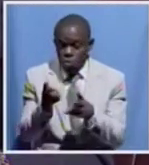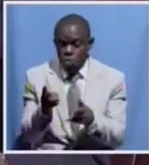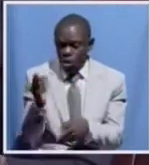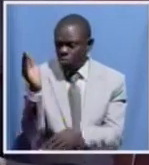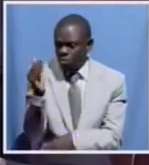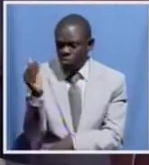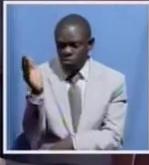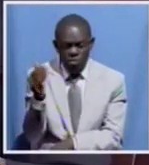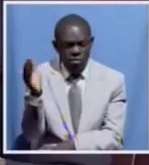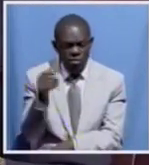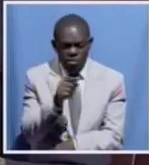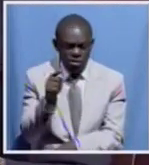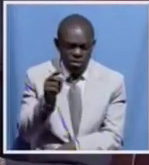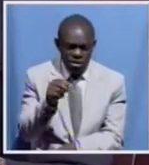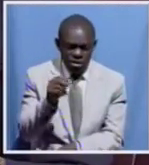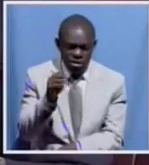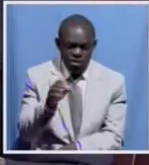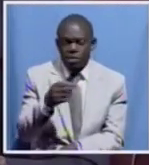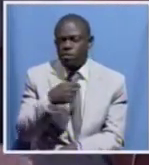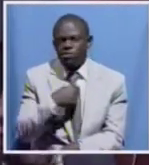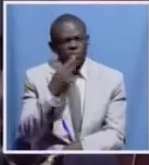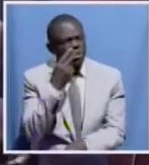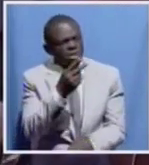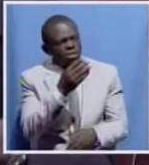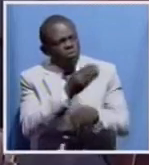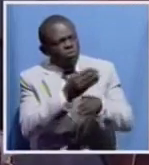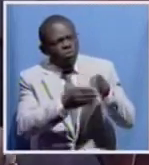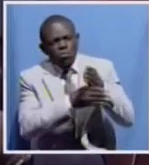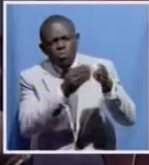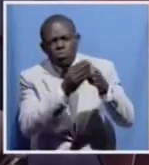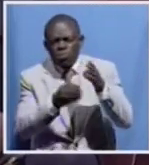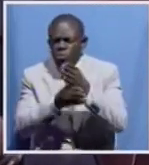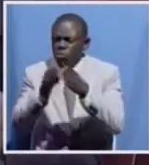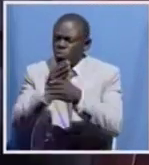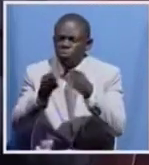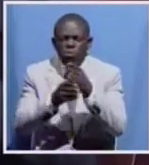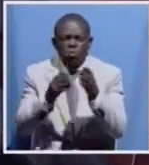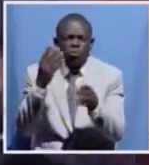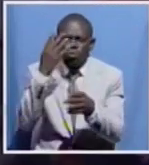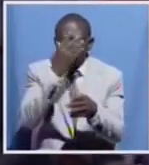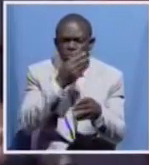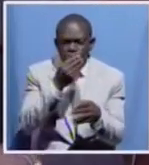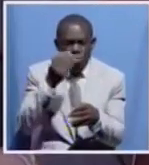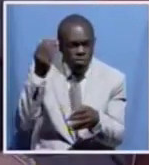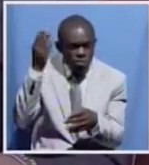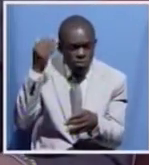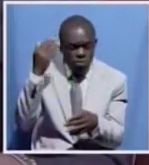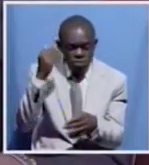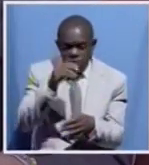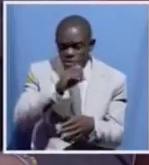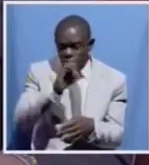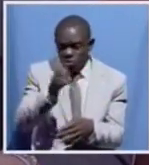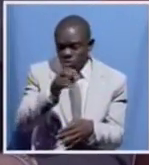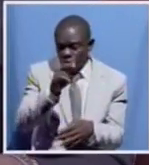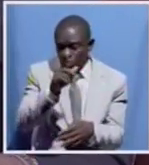around, which I didn't see in July. That's July, August, September, October, November, December. In 5 months,